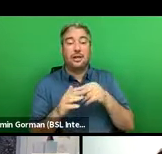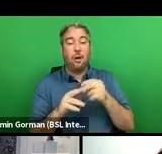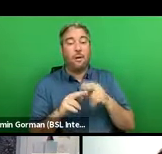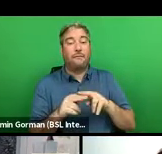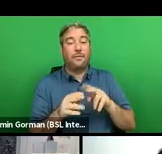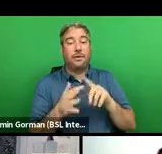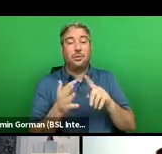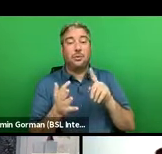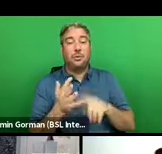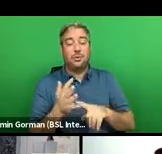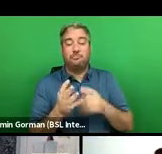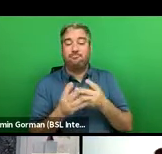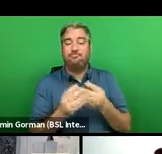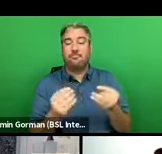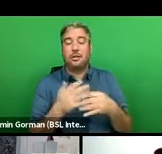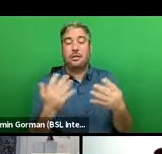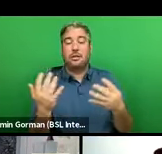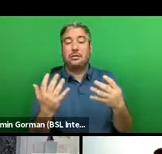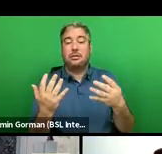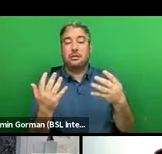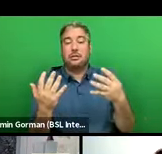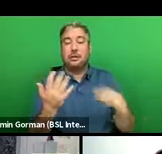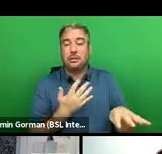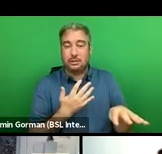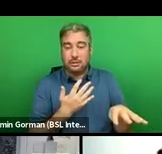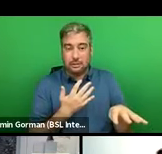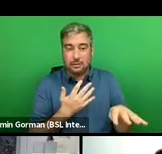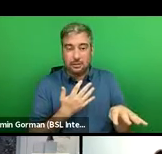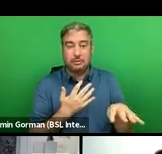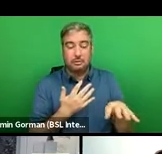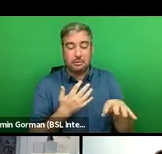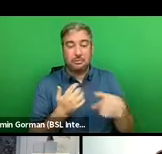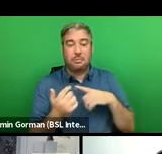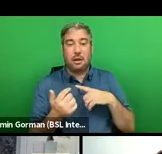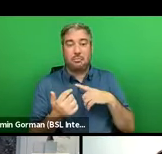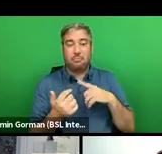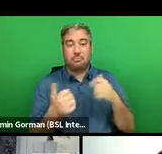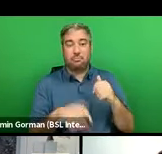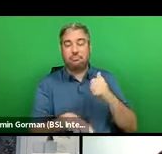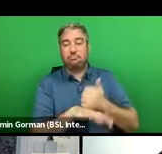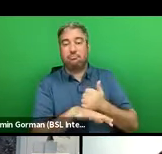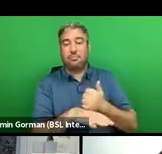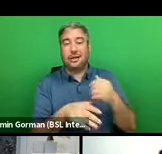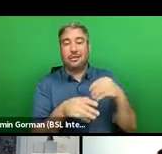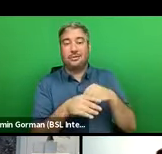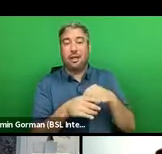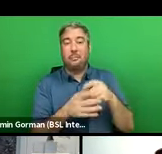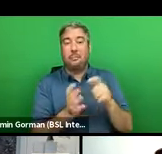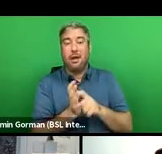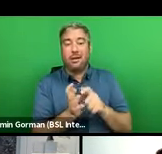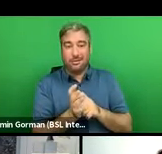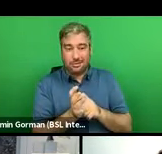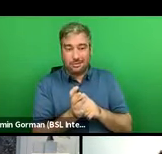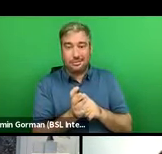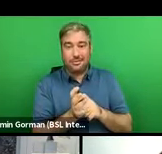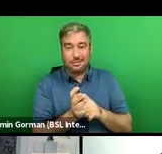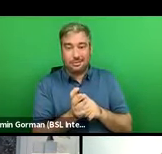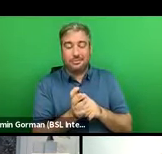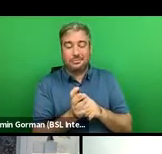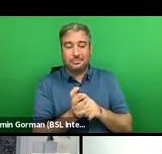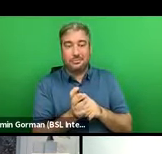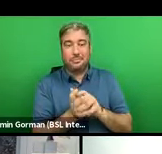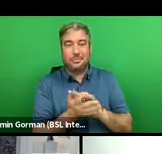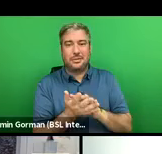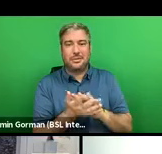internal market. And more than efficiency, I would shift the focus precisely on how to